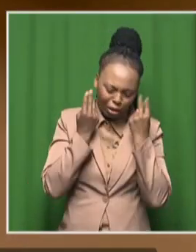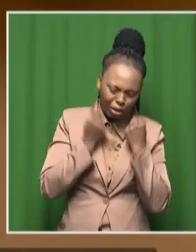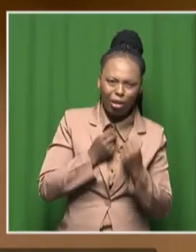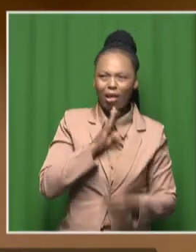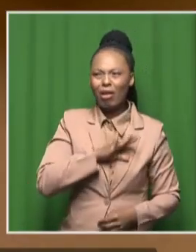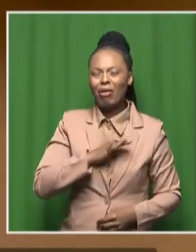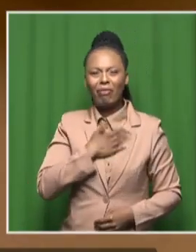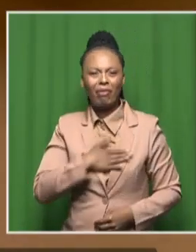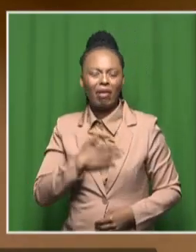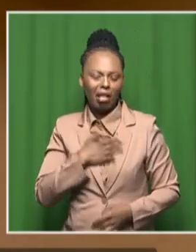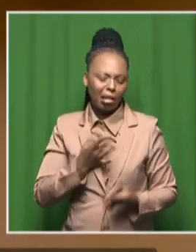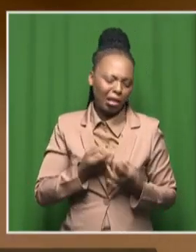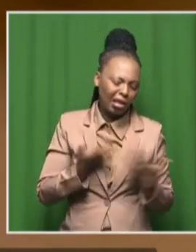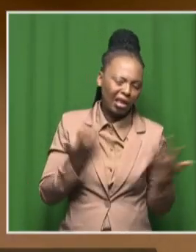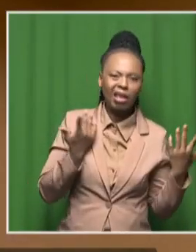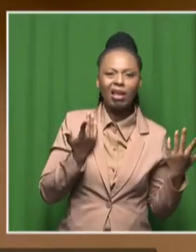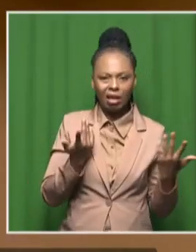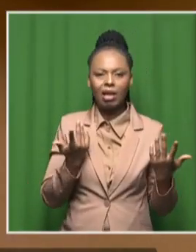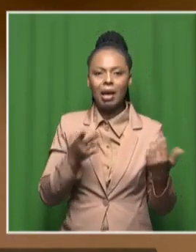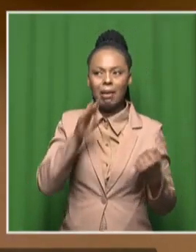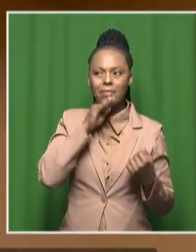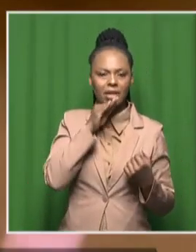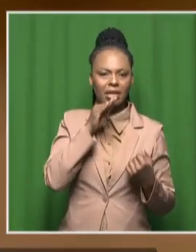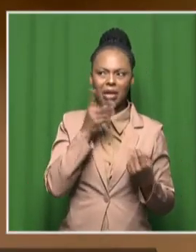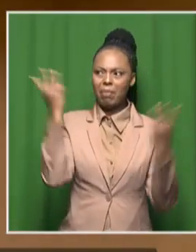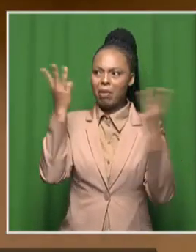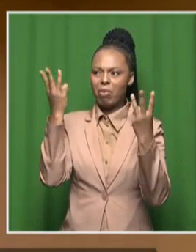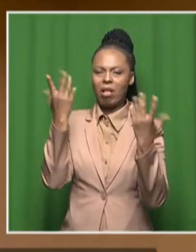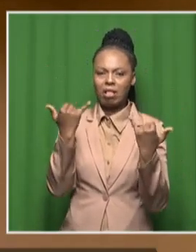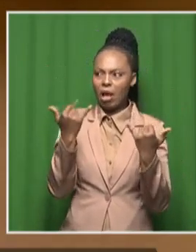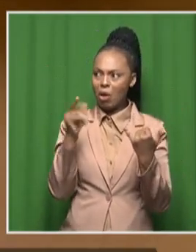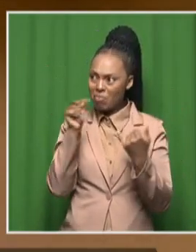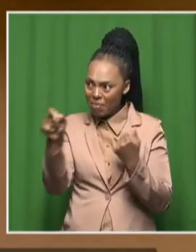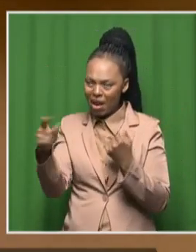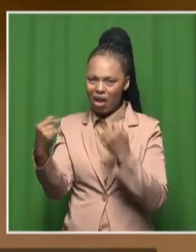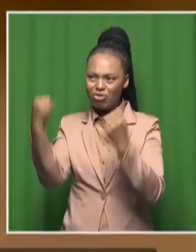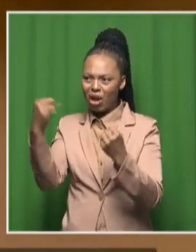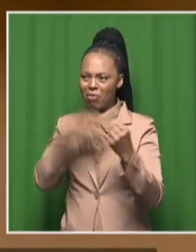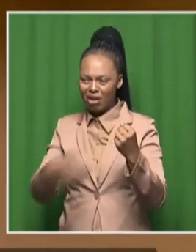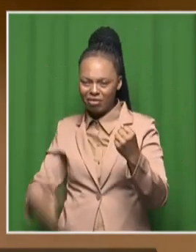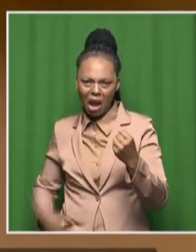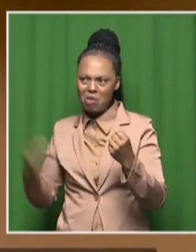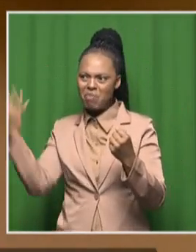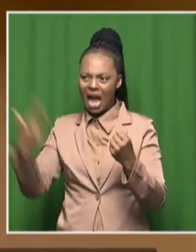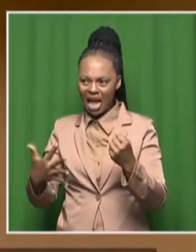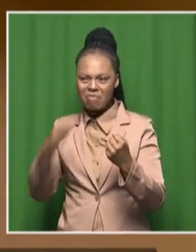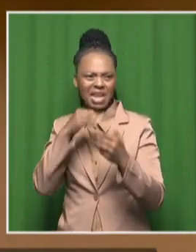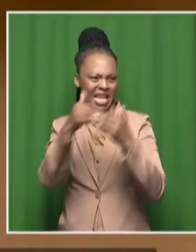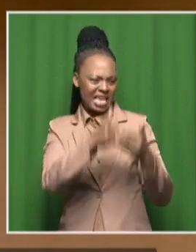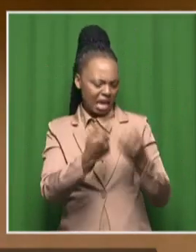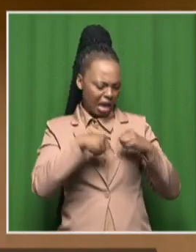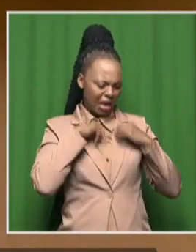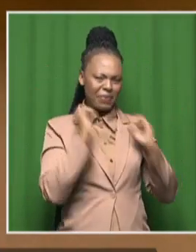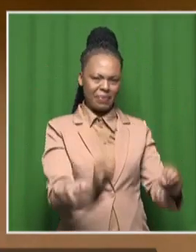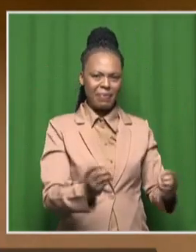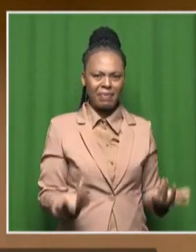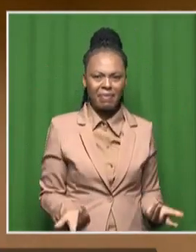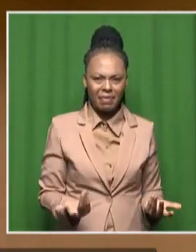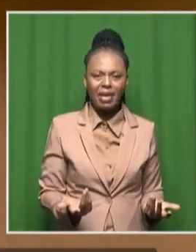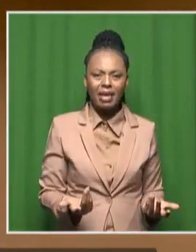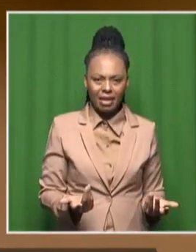even people who look like them don't care about them. And that's what's driving gangsterism. They are looking for